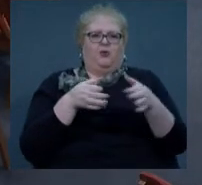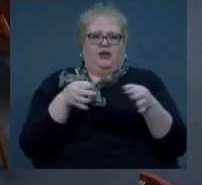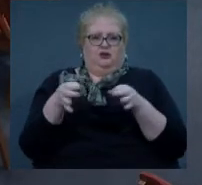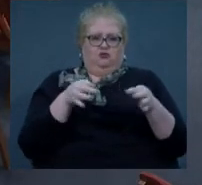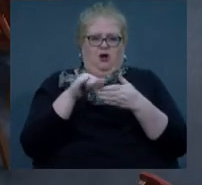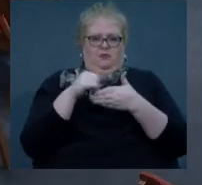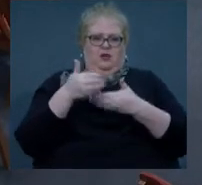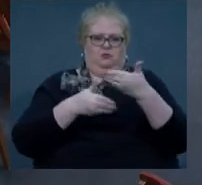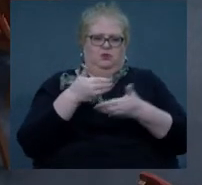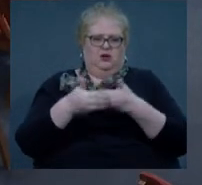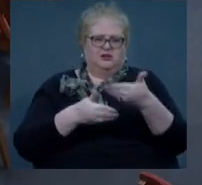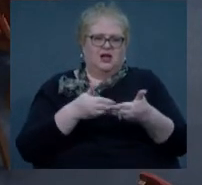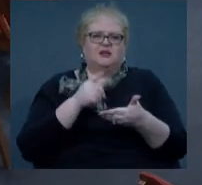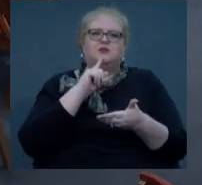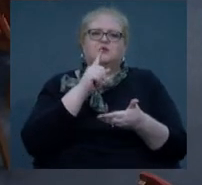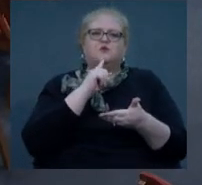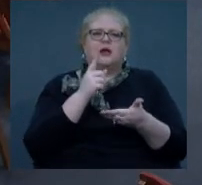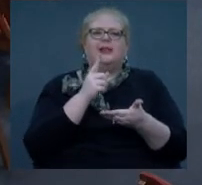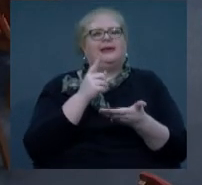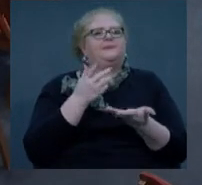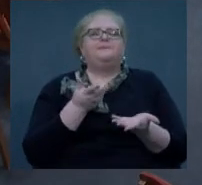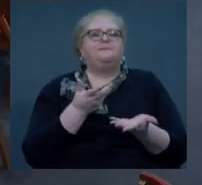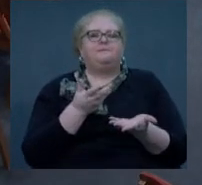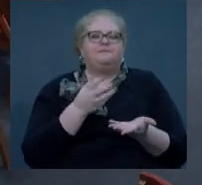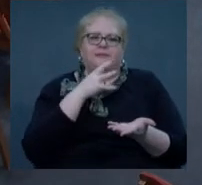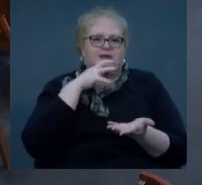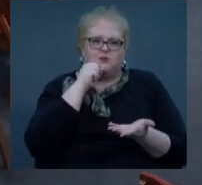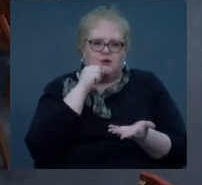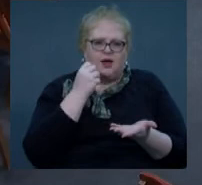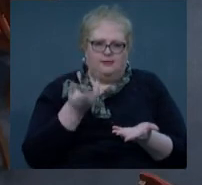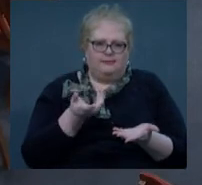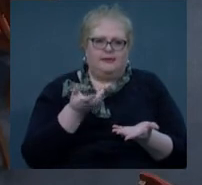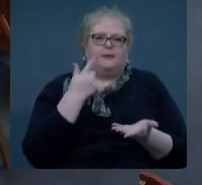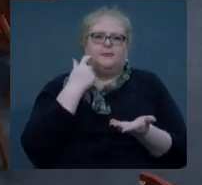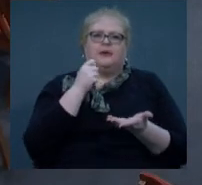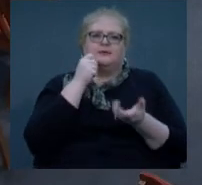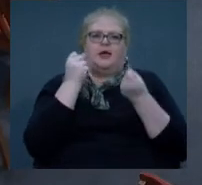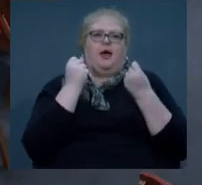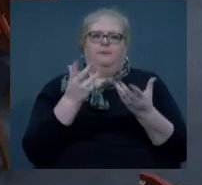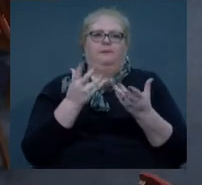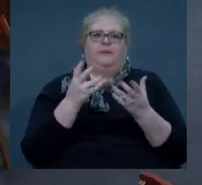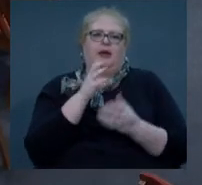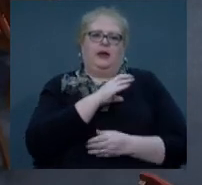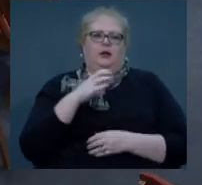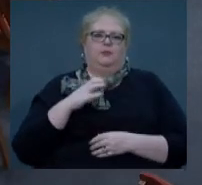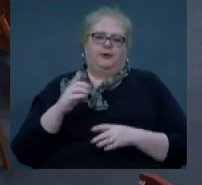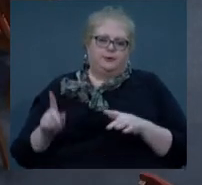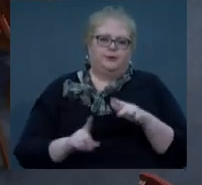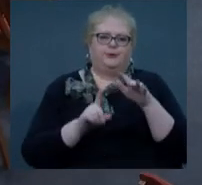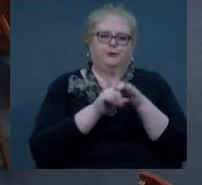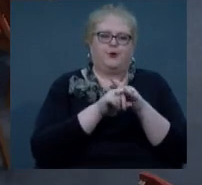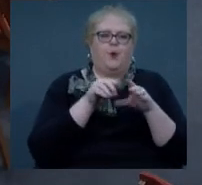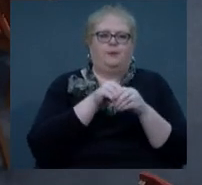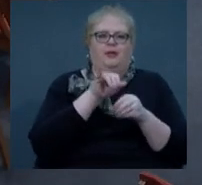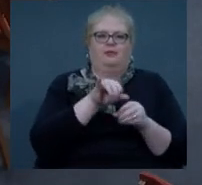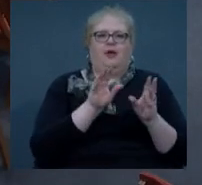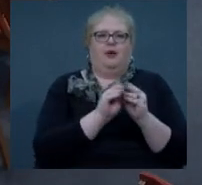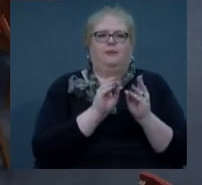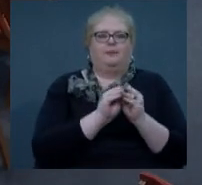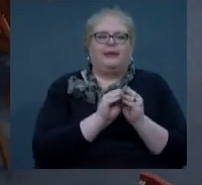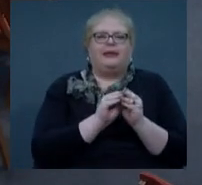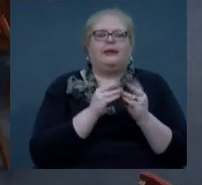become redundant. Not many commissioners come to it because it's like, being stationed in Greenland as an Army sergeant or